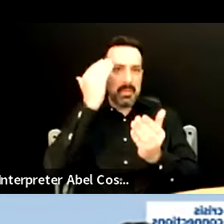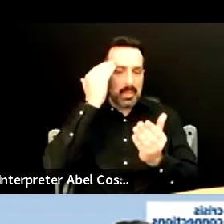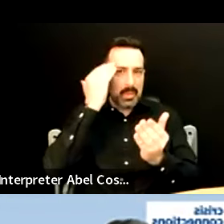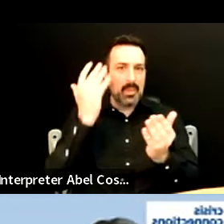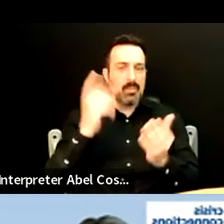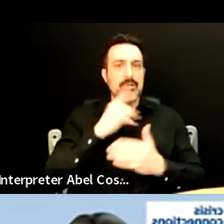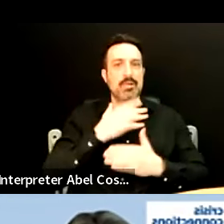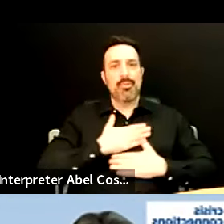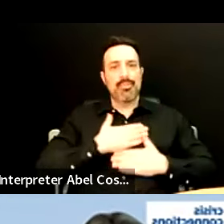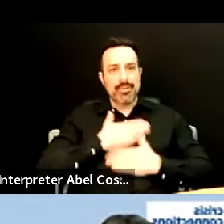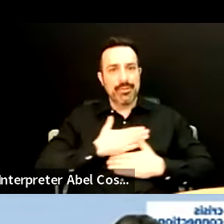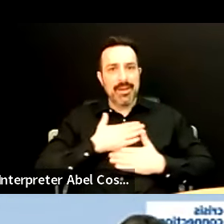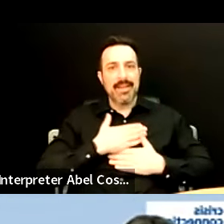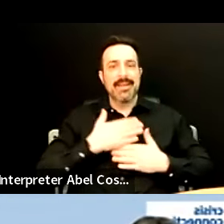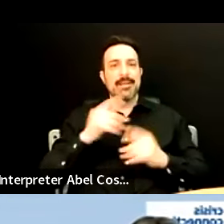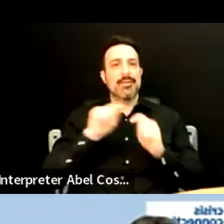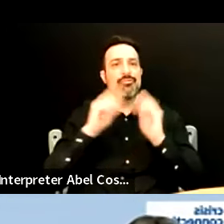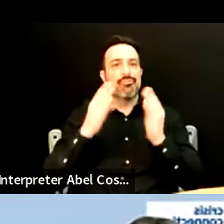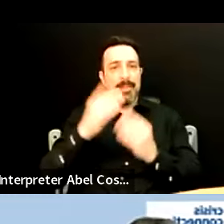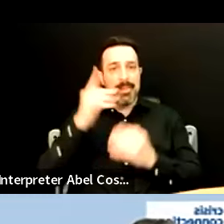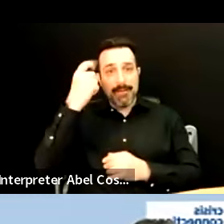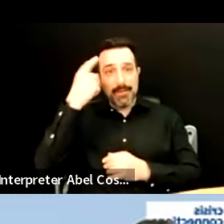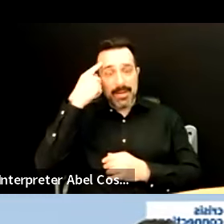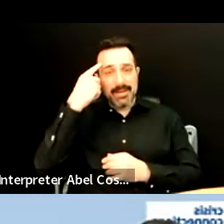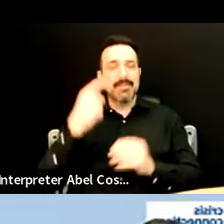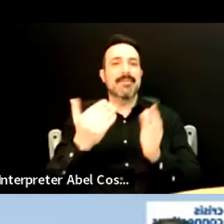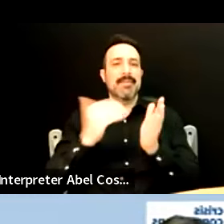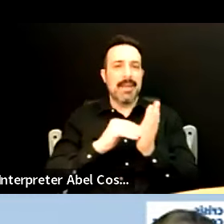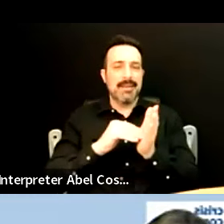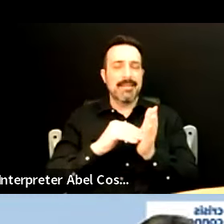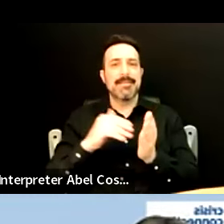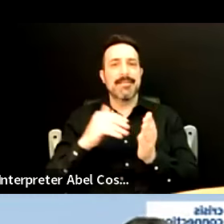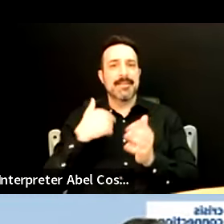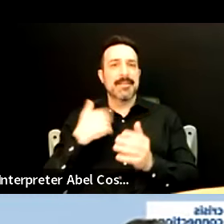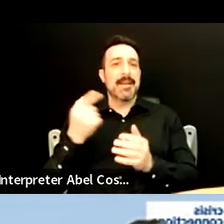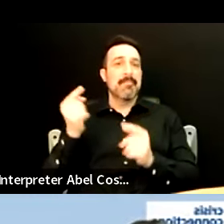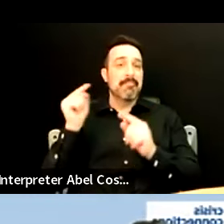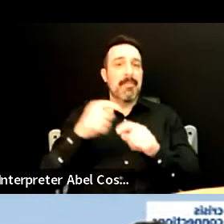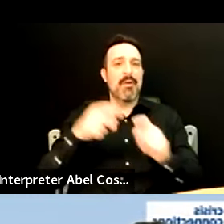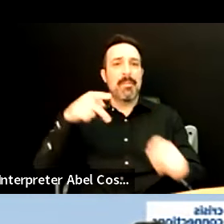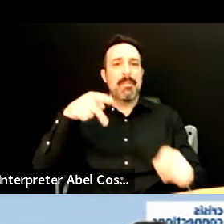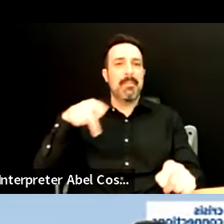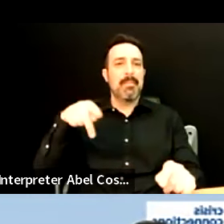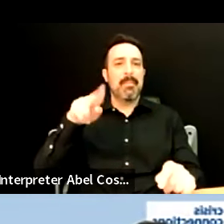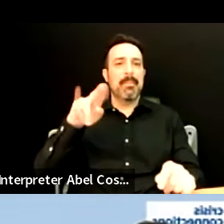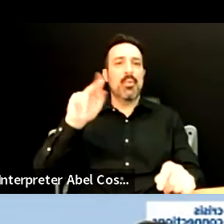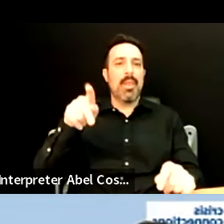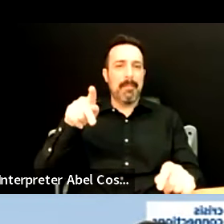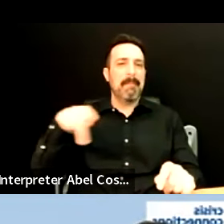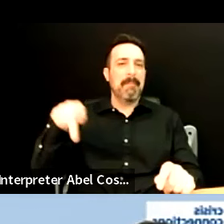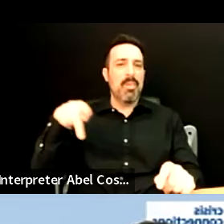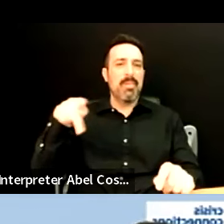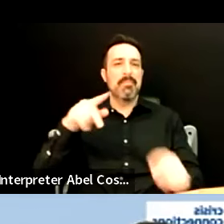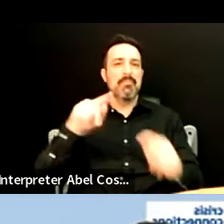I appreciate tribal government, and again, coming to you from the Puyallup tribal lands. Thank you so